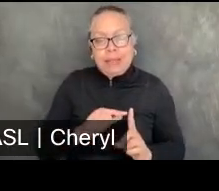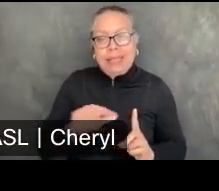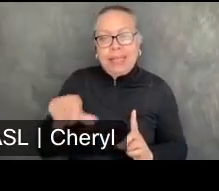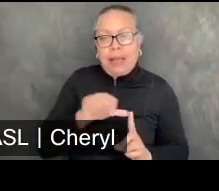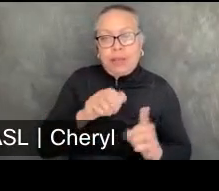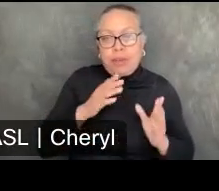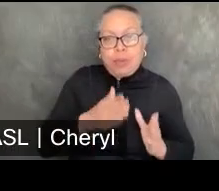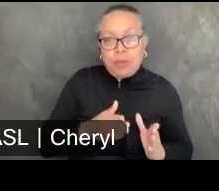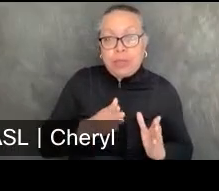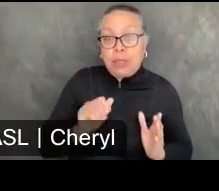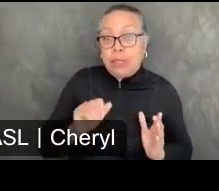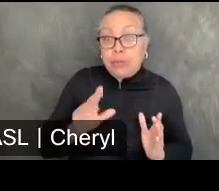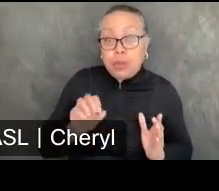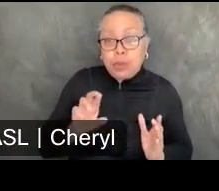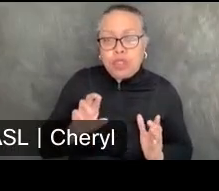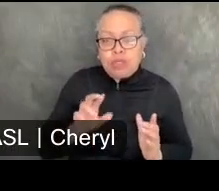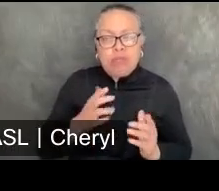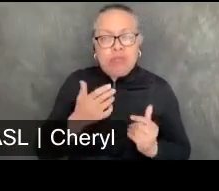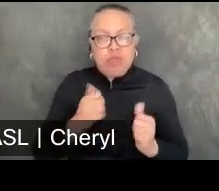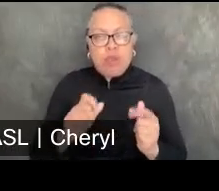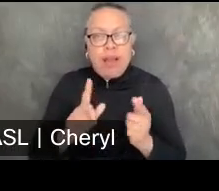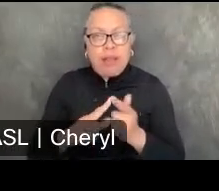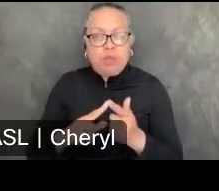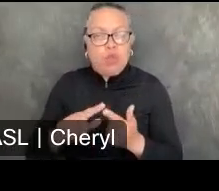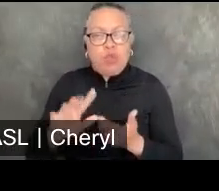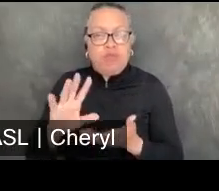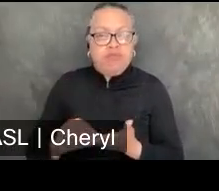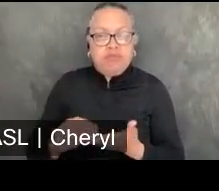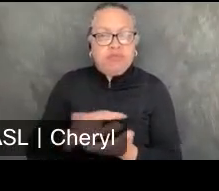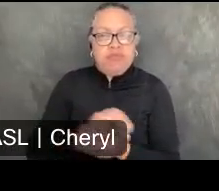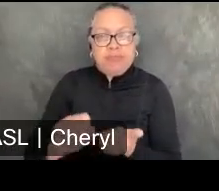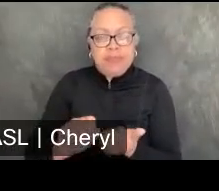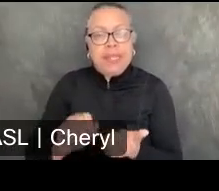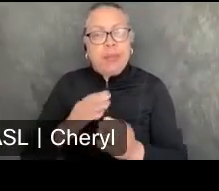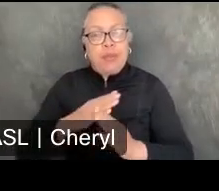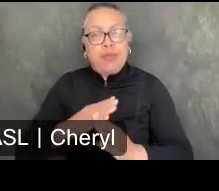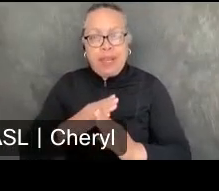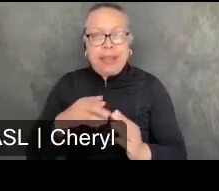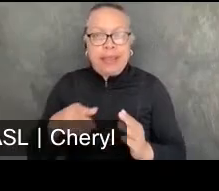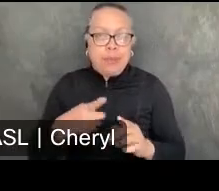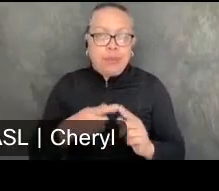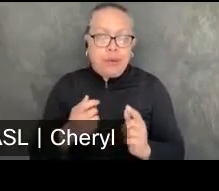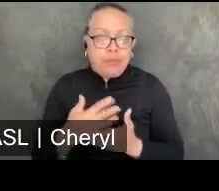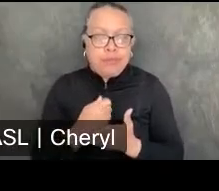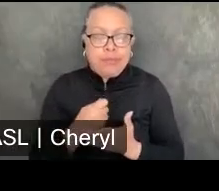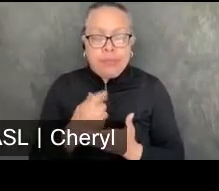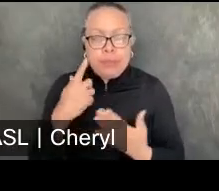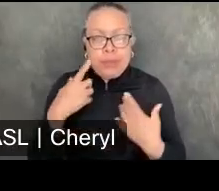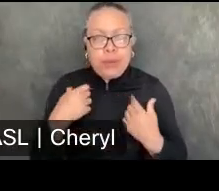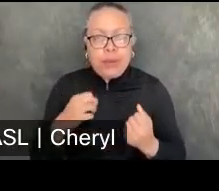or ex-partner to try to discourage or prevent a survivor from being able to access that mental health